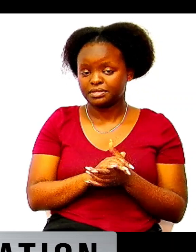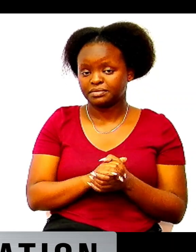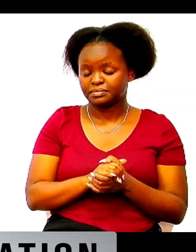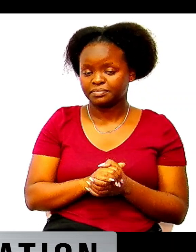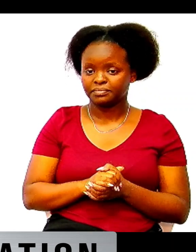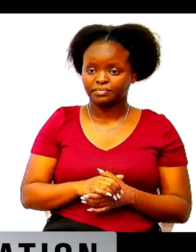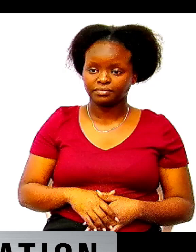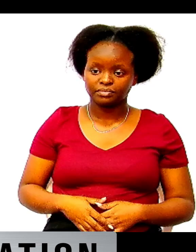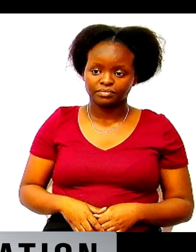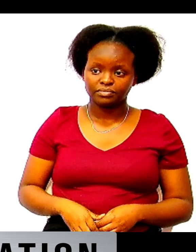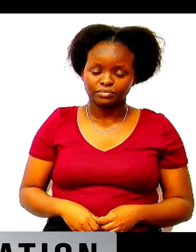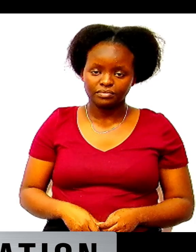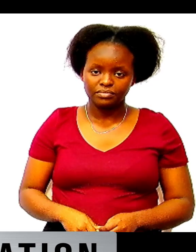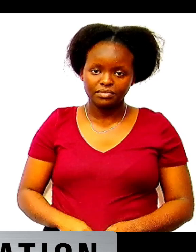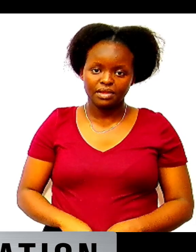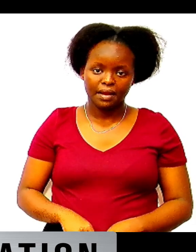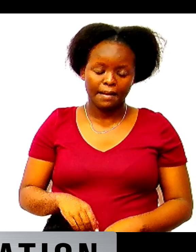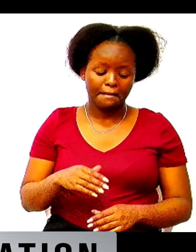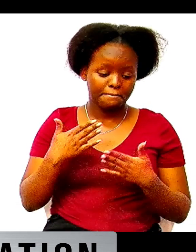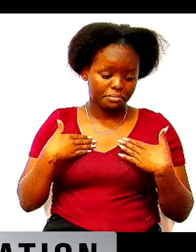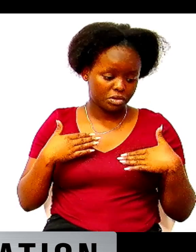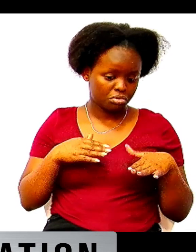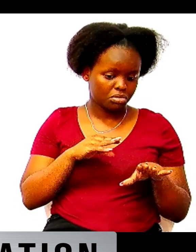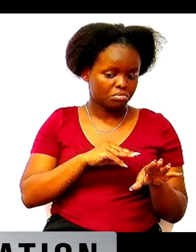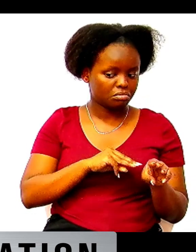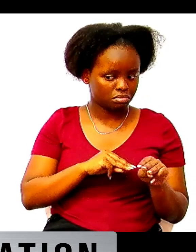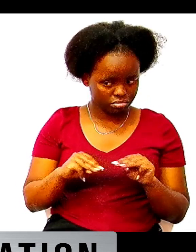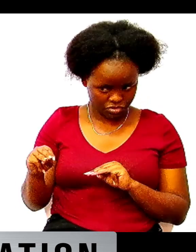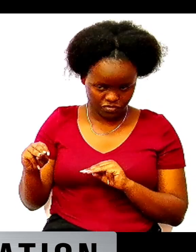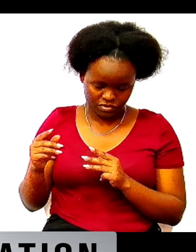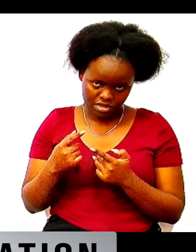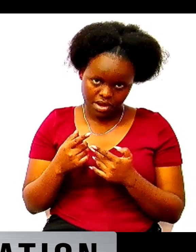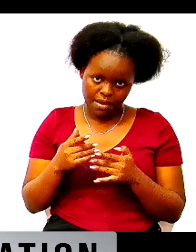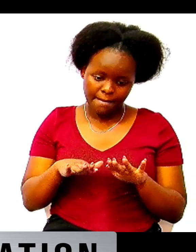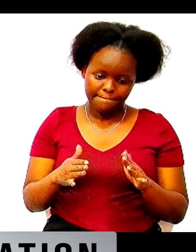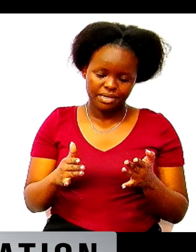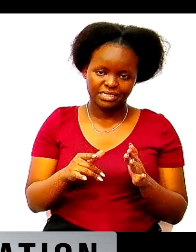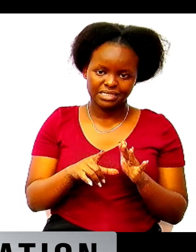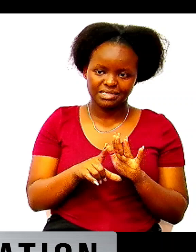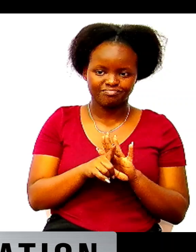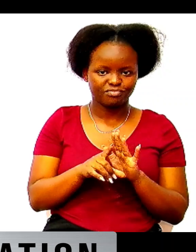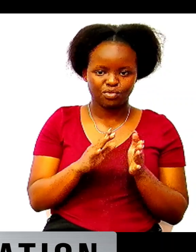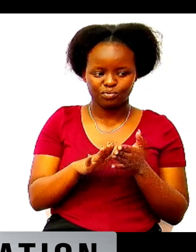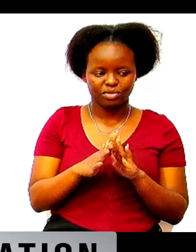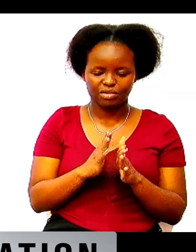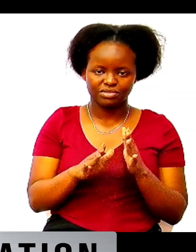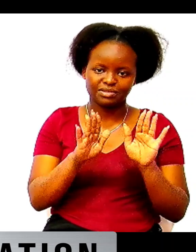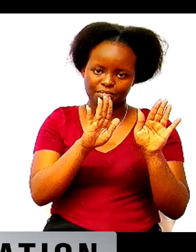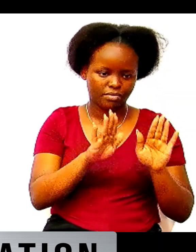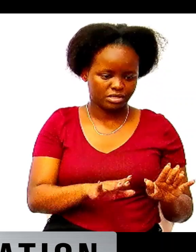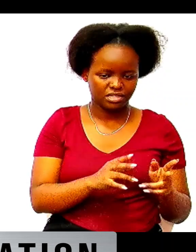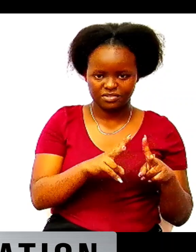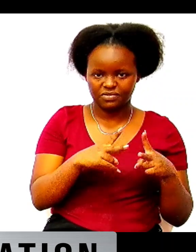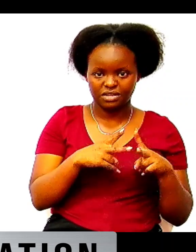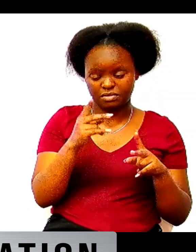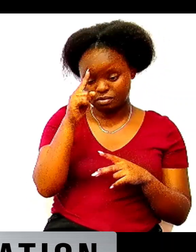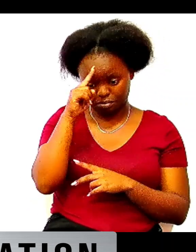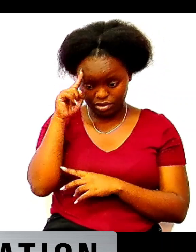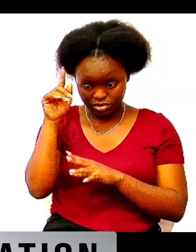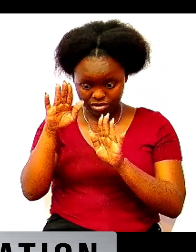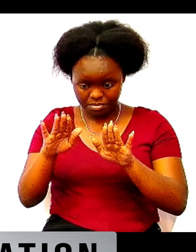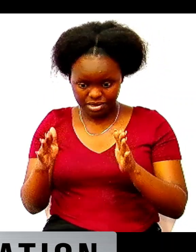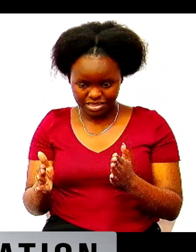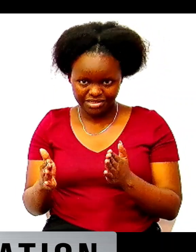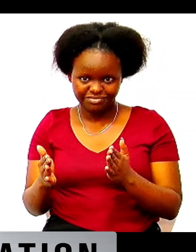Makoure, ODM now. Those guys have moved, but we are saying that partyless is still very important. Yes. Because the parties put you in a